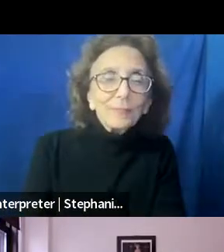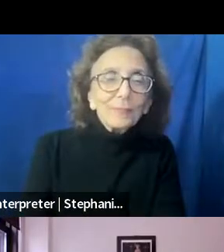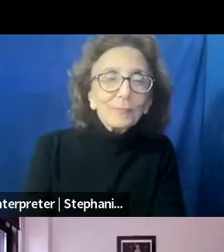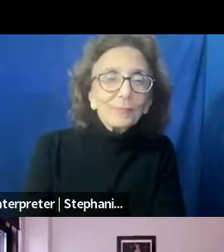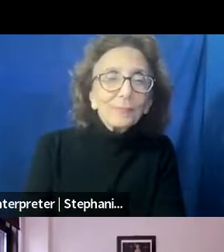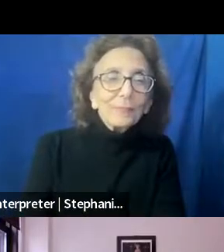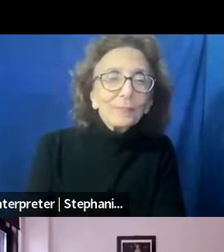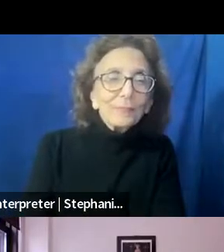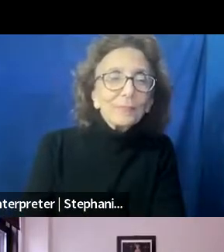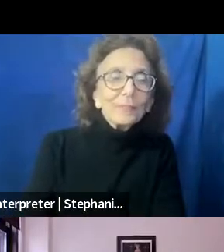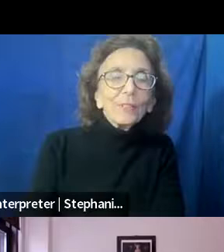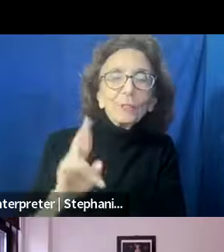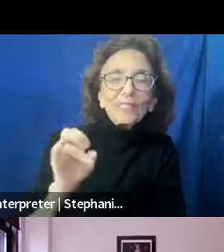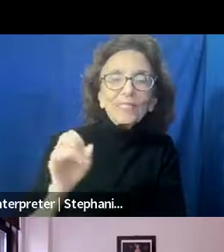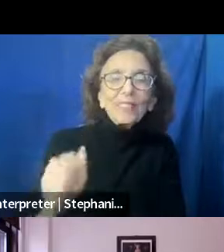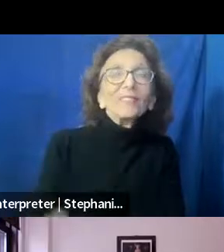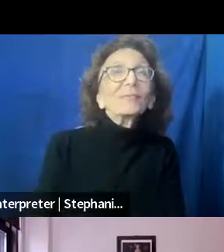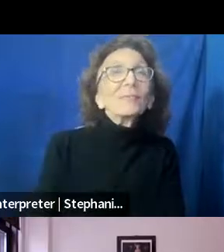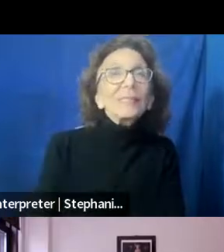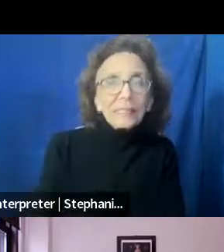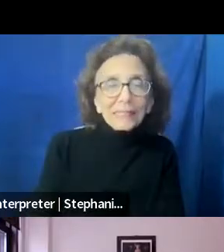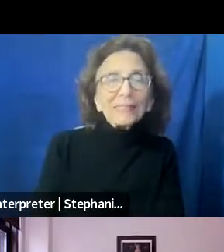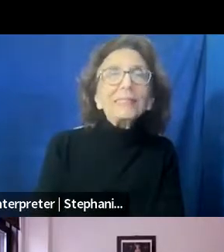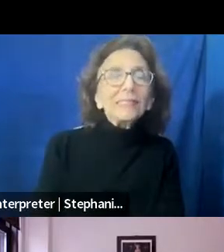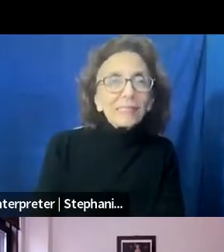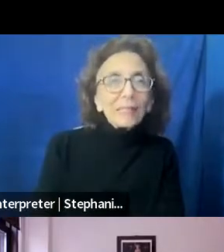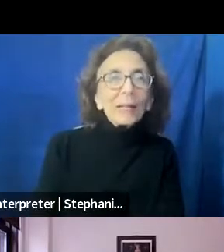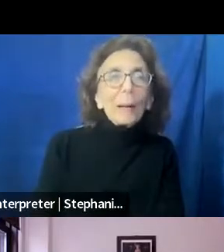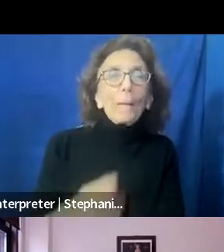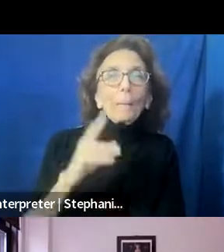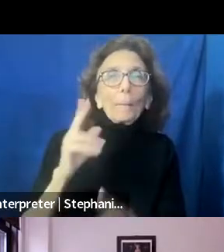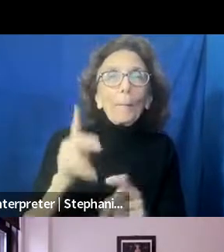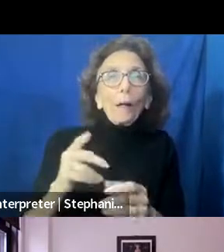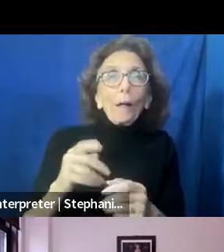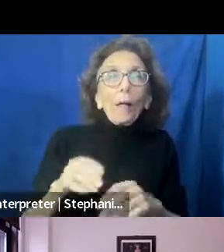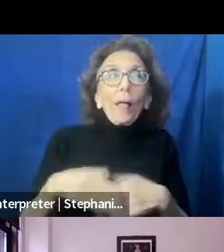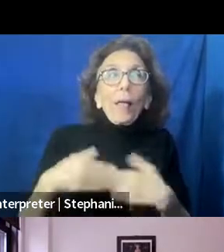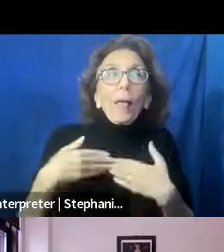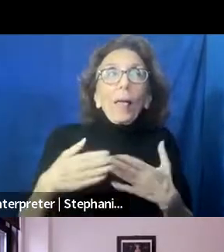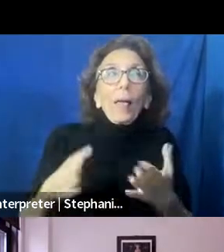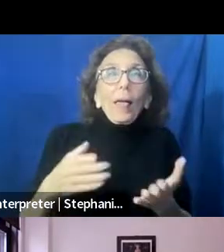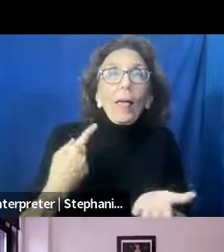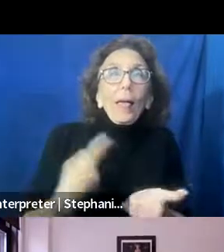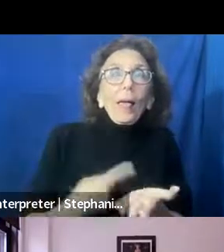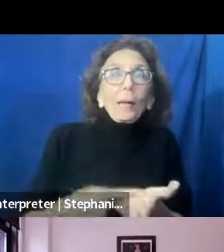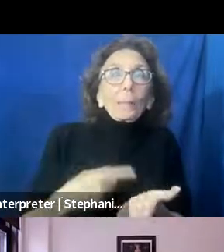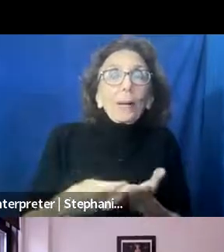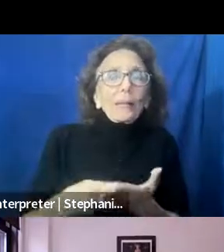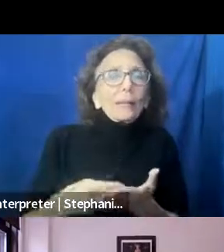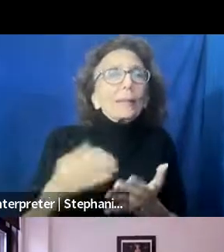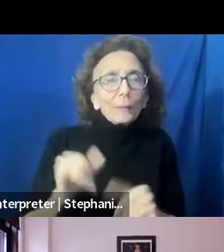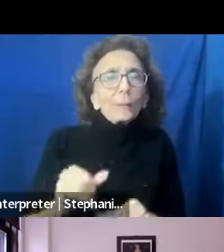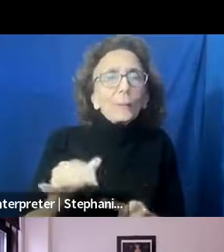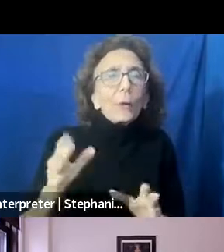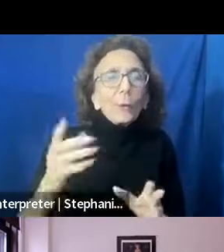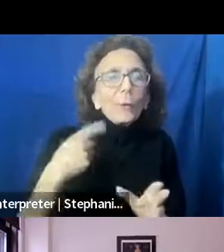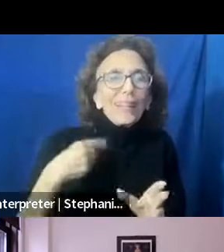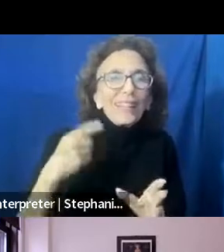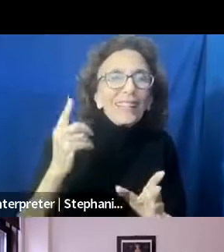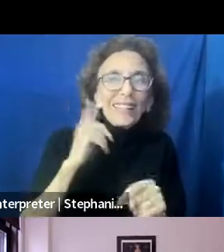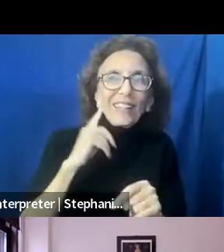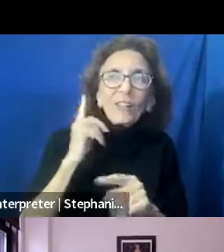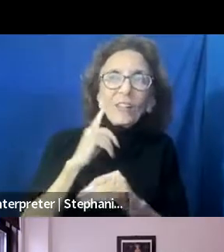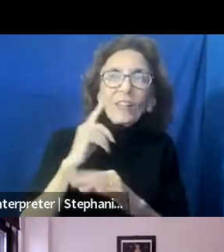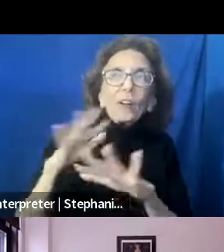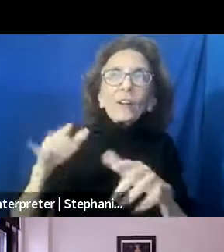Yeah, talking about money is like, you know, we hear that a lot in our lives, but I would